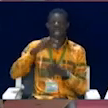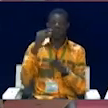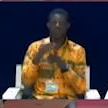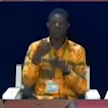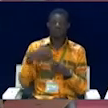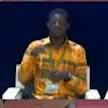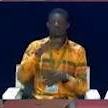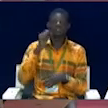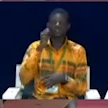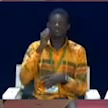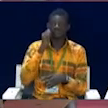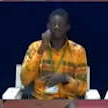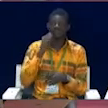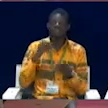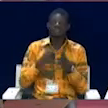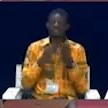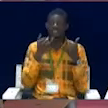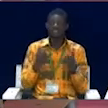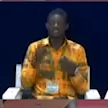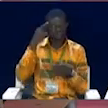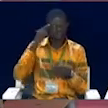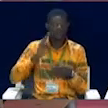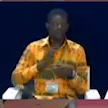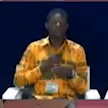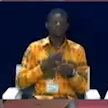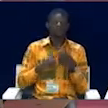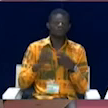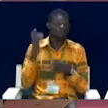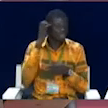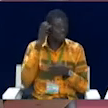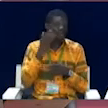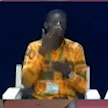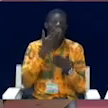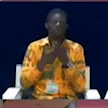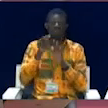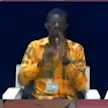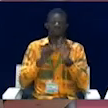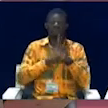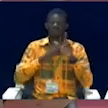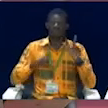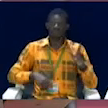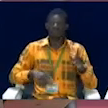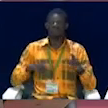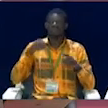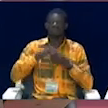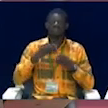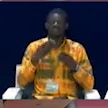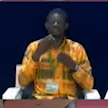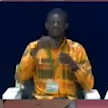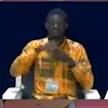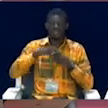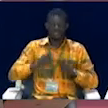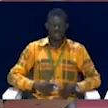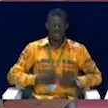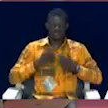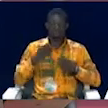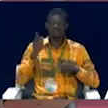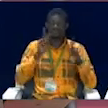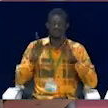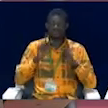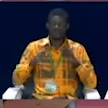testimony." It is now time for us to hear of the goodness of the Lord in the lives of his